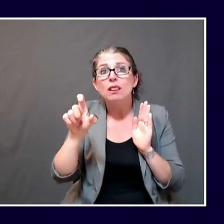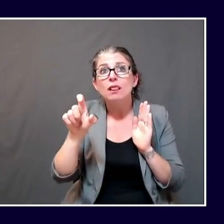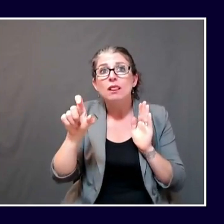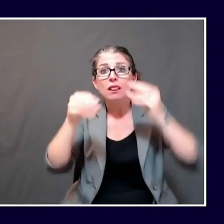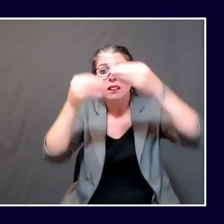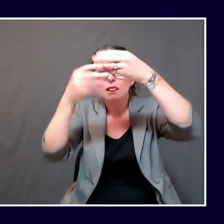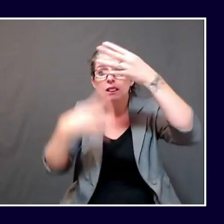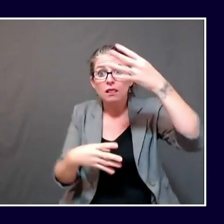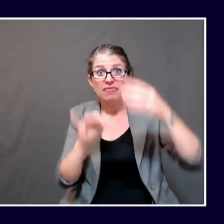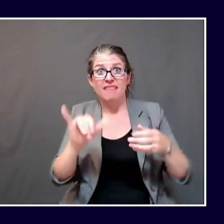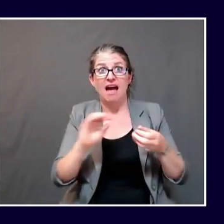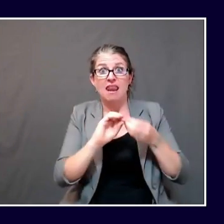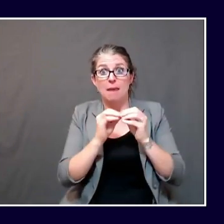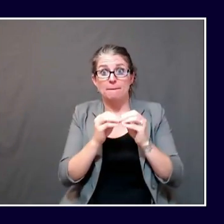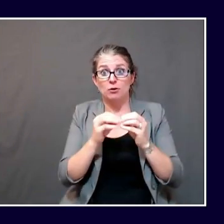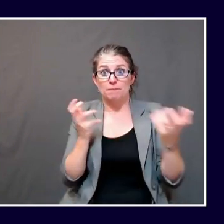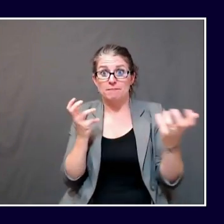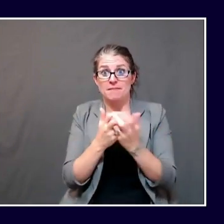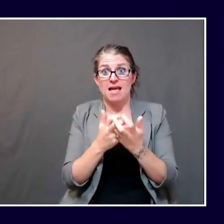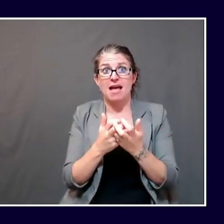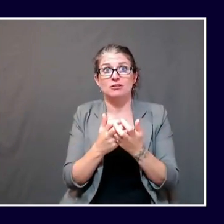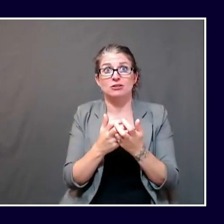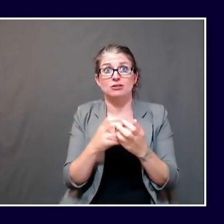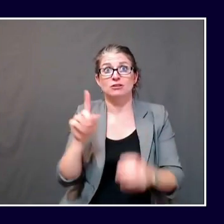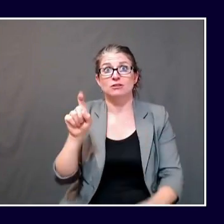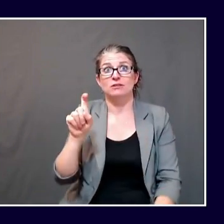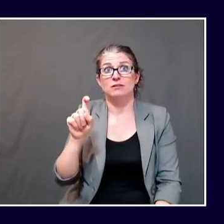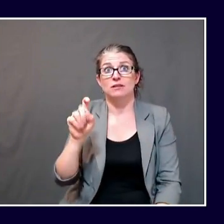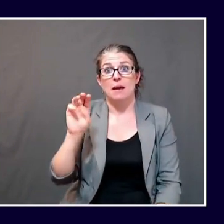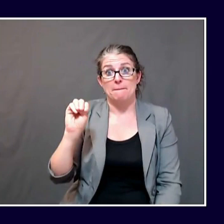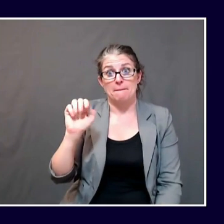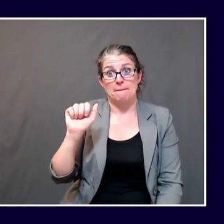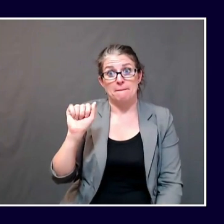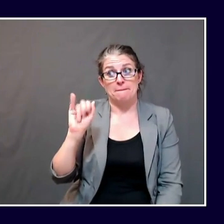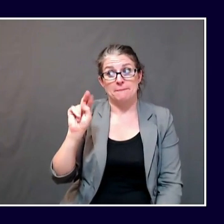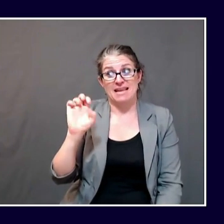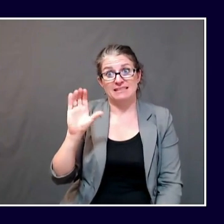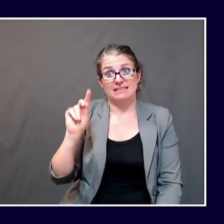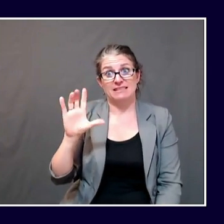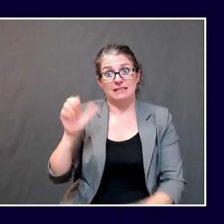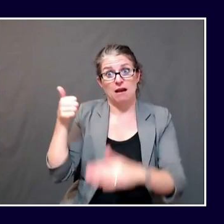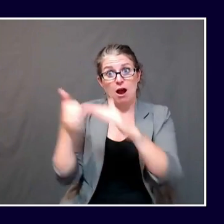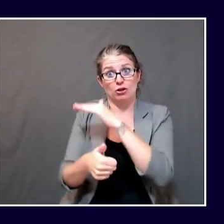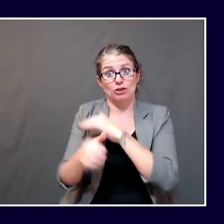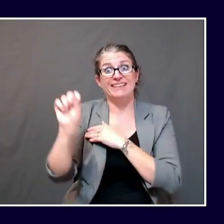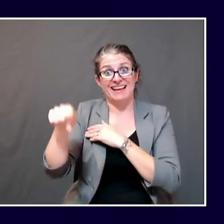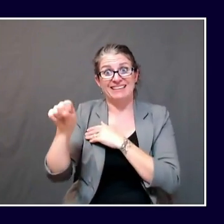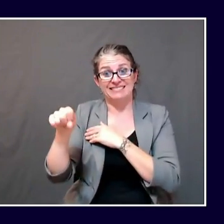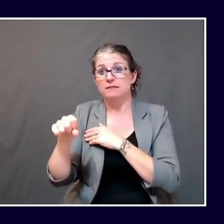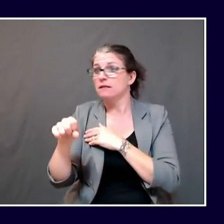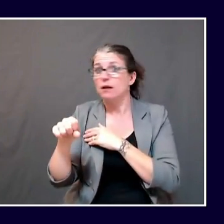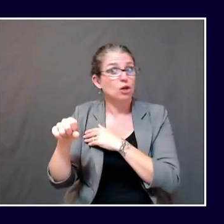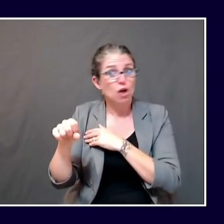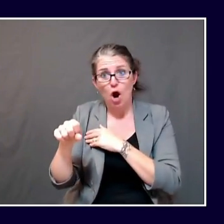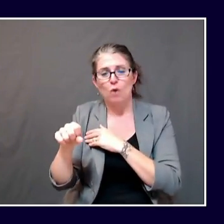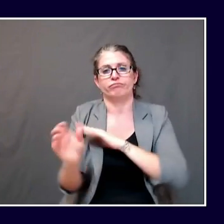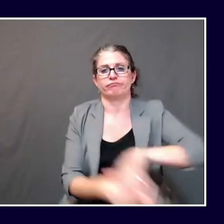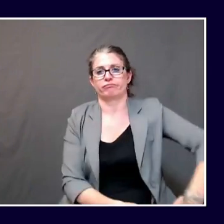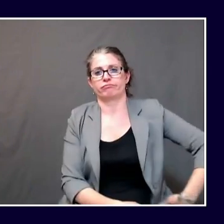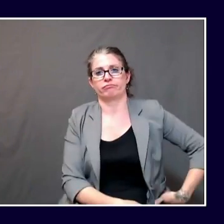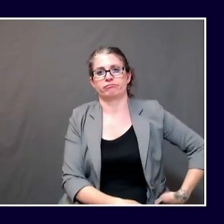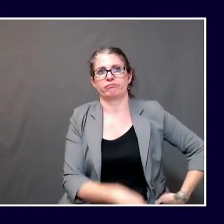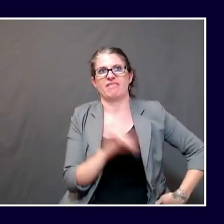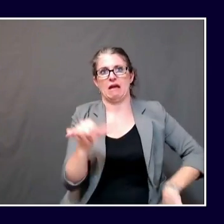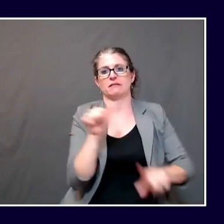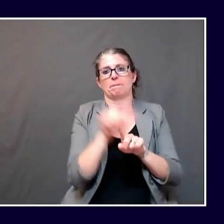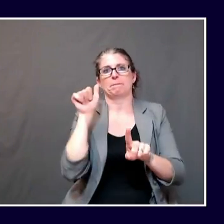able to have somebody give you a number that says, yep, you can call the Maine CDC hotline or the switchboard and they'll transfer you